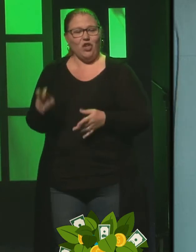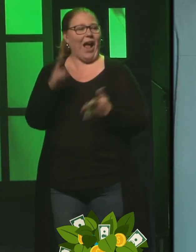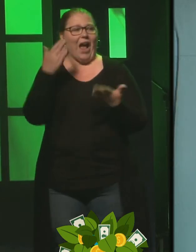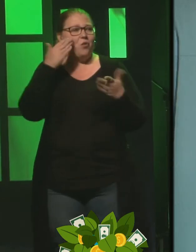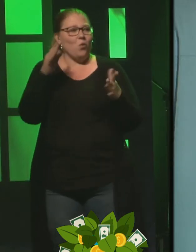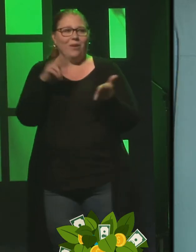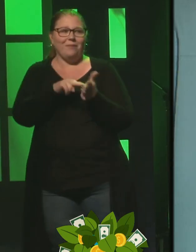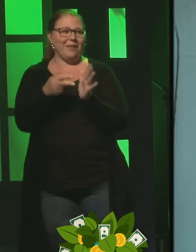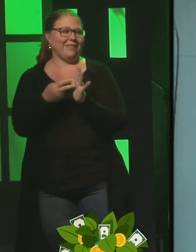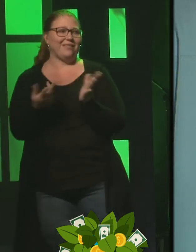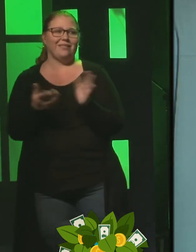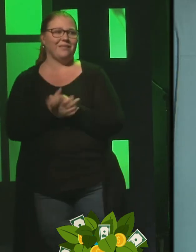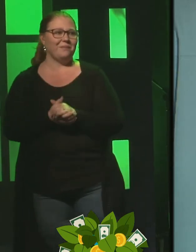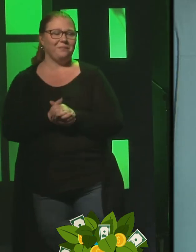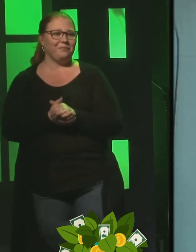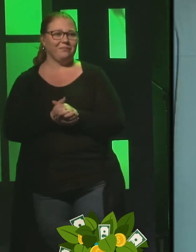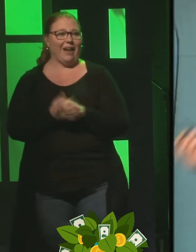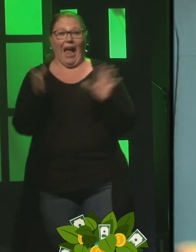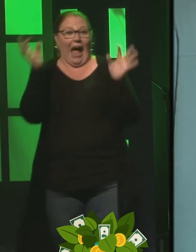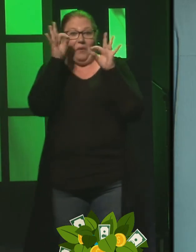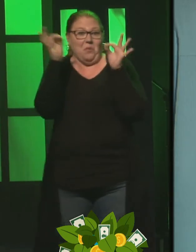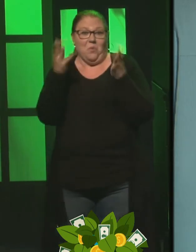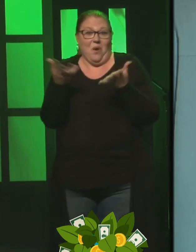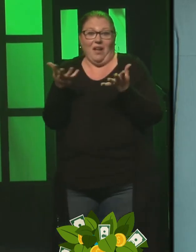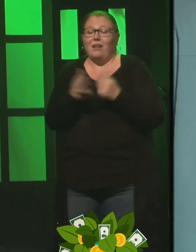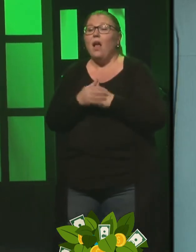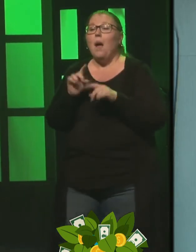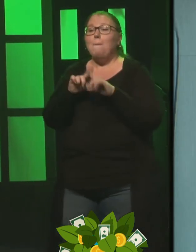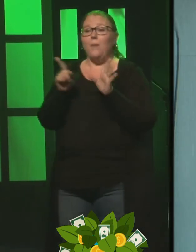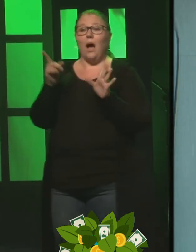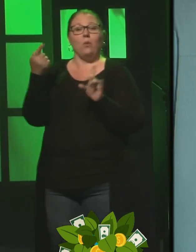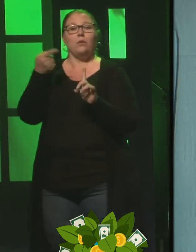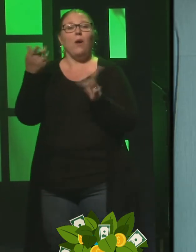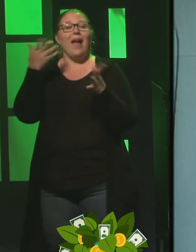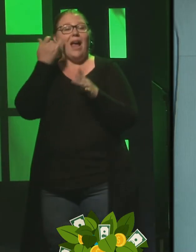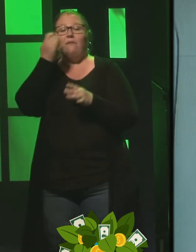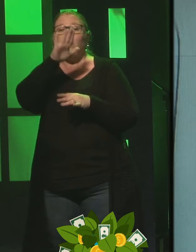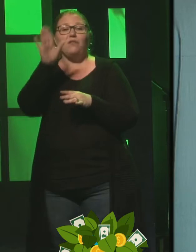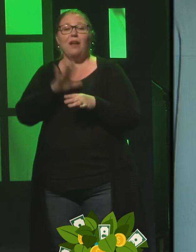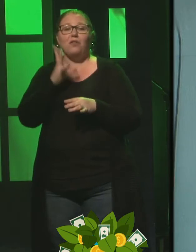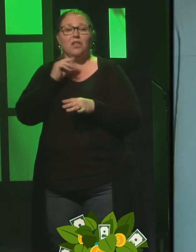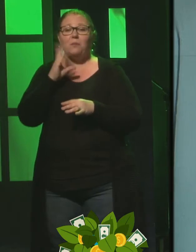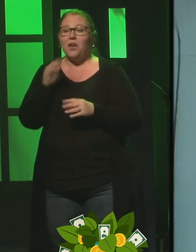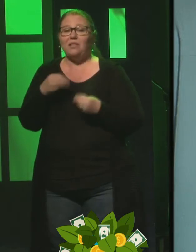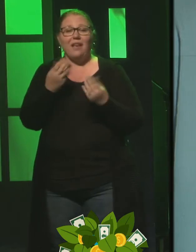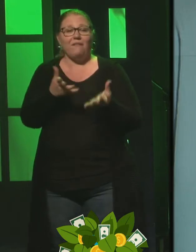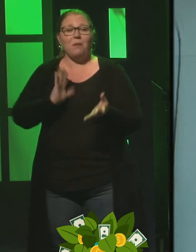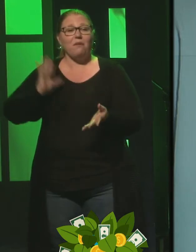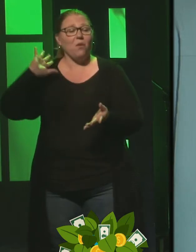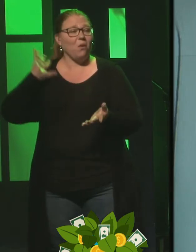is. I have no idea what that is, but here's the thing. If you've never given